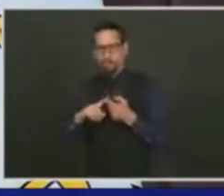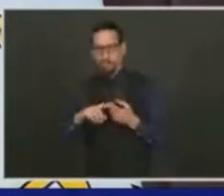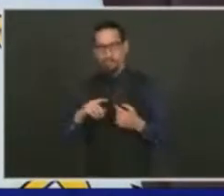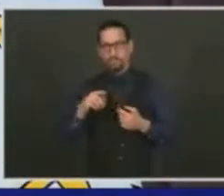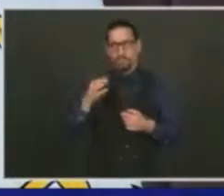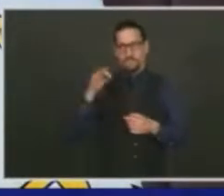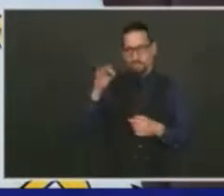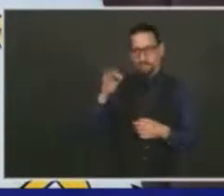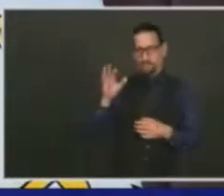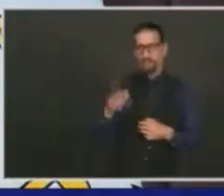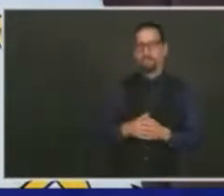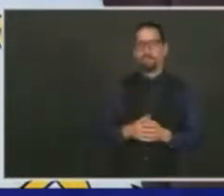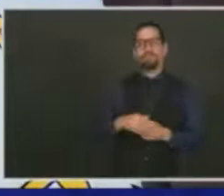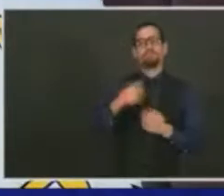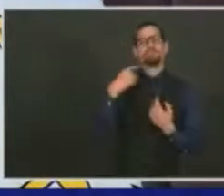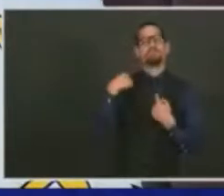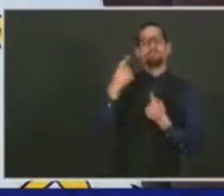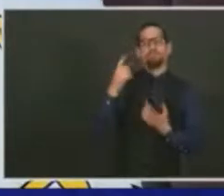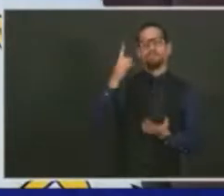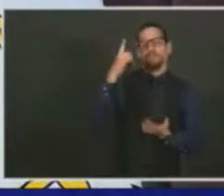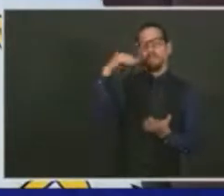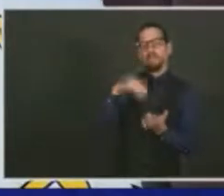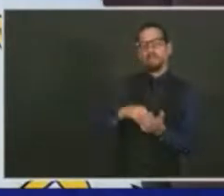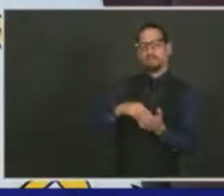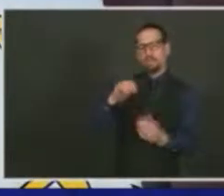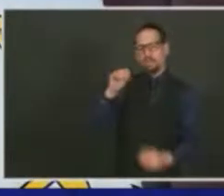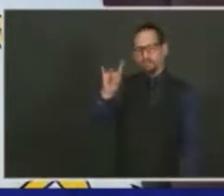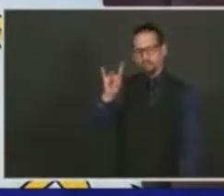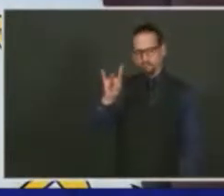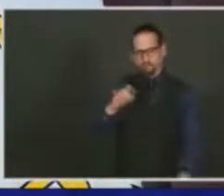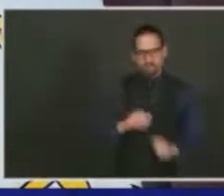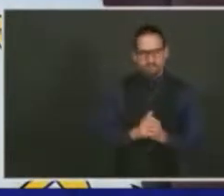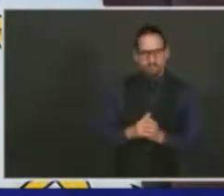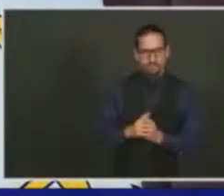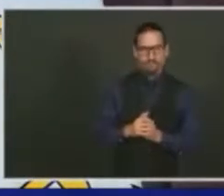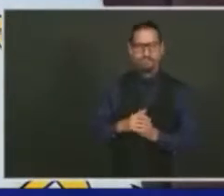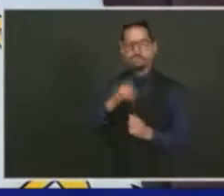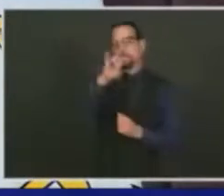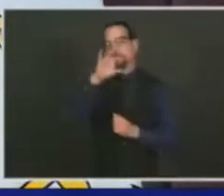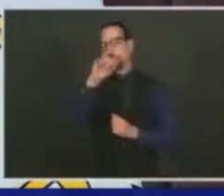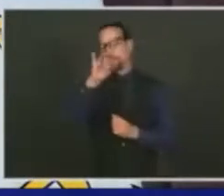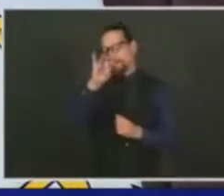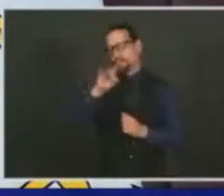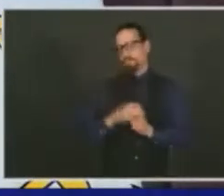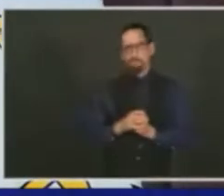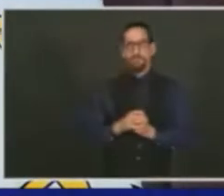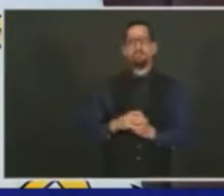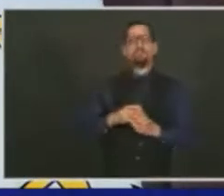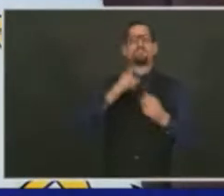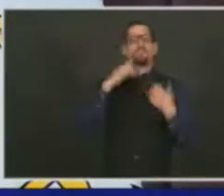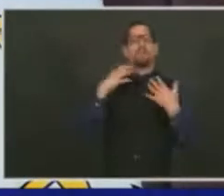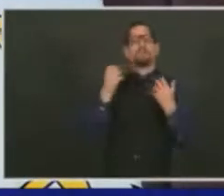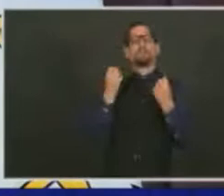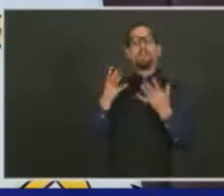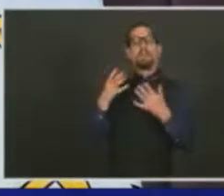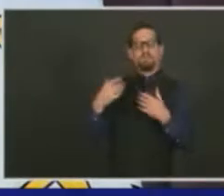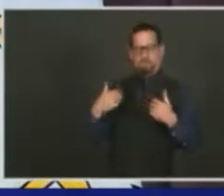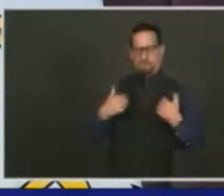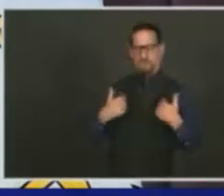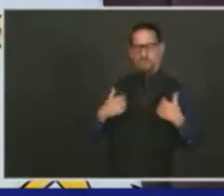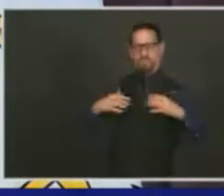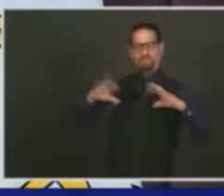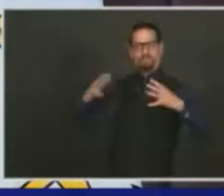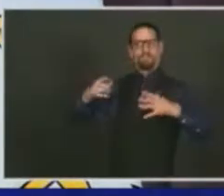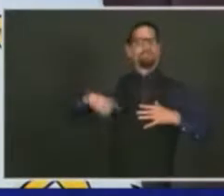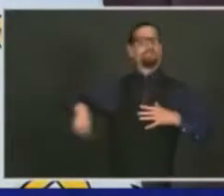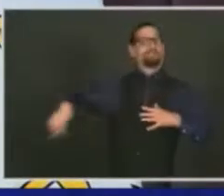cases. While people between 19 and 24 years of age are still overrepresented in our case data, the